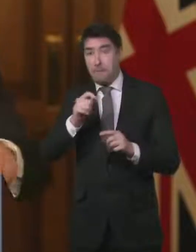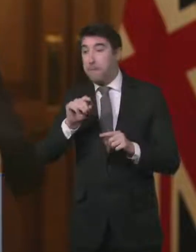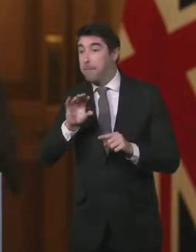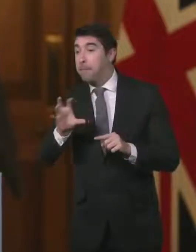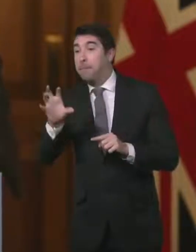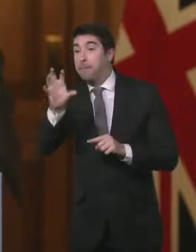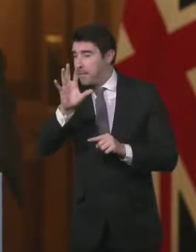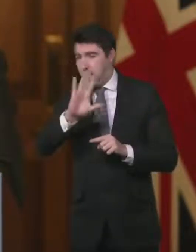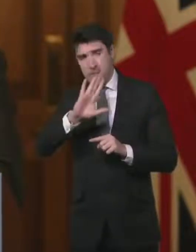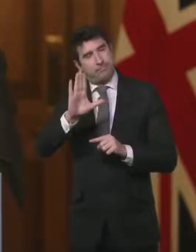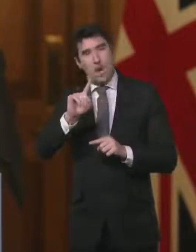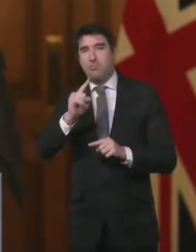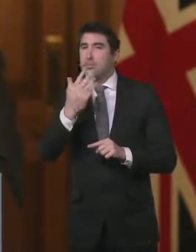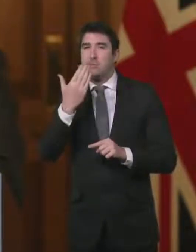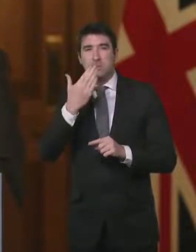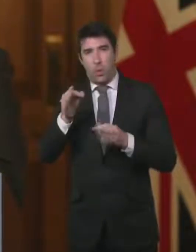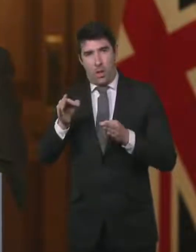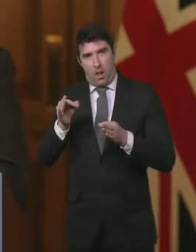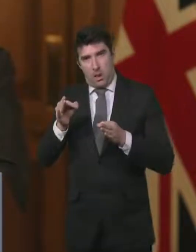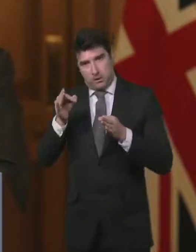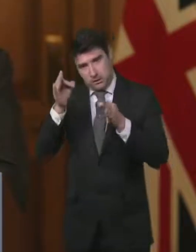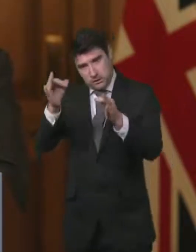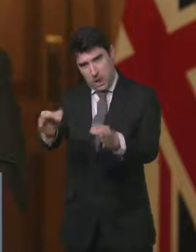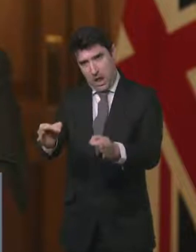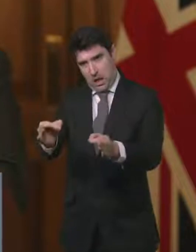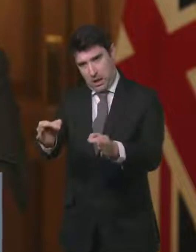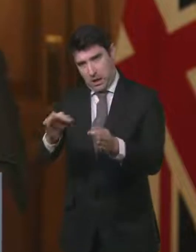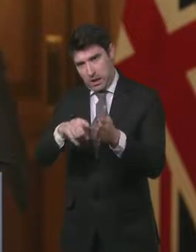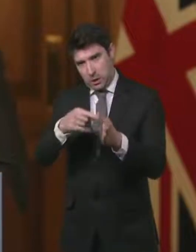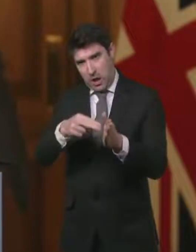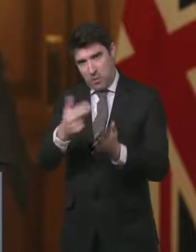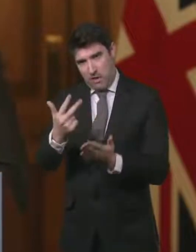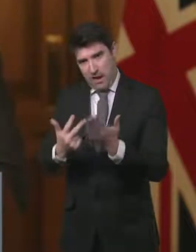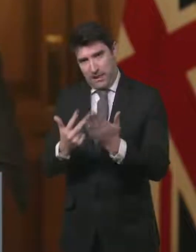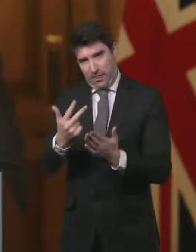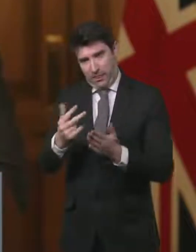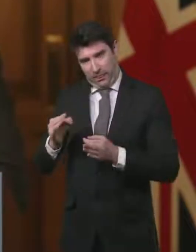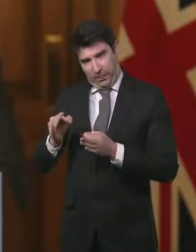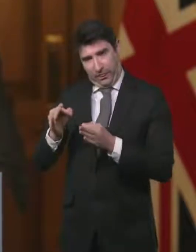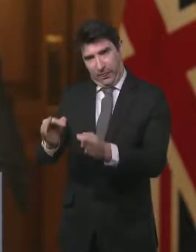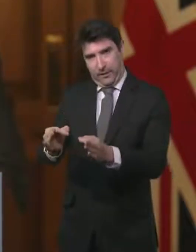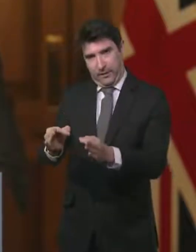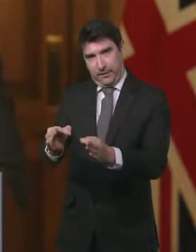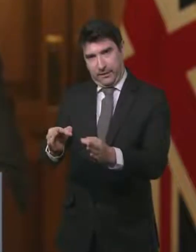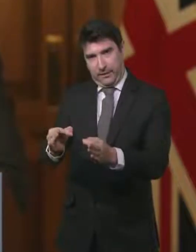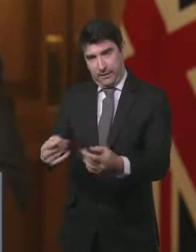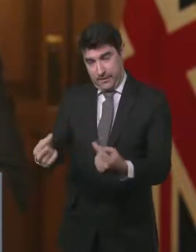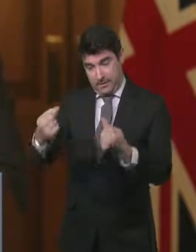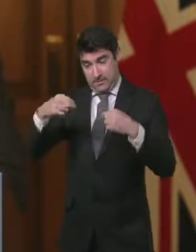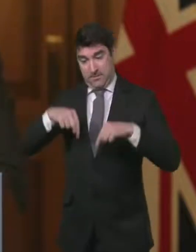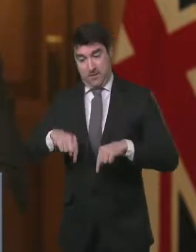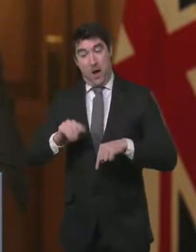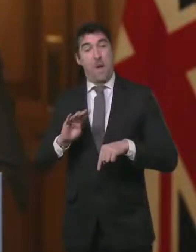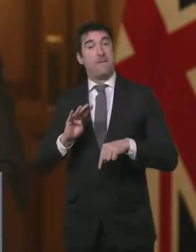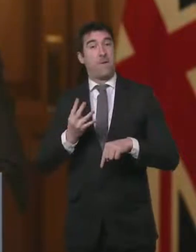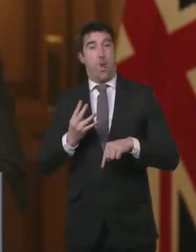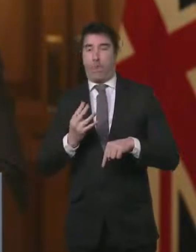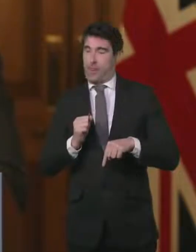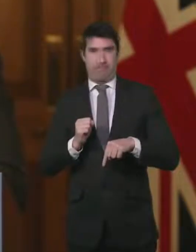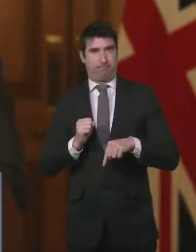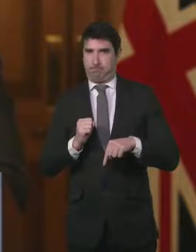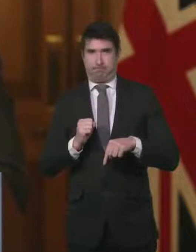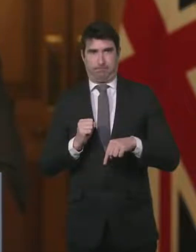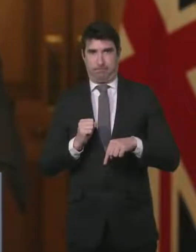January the 18th, when the latest data on those infection rates will be reviewed. And that